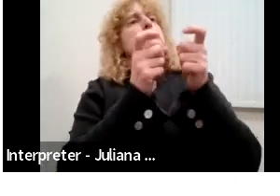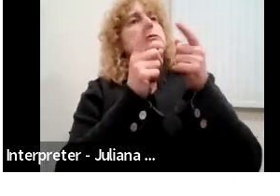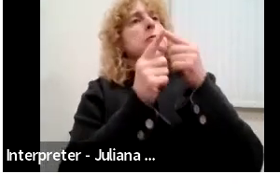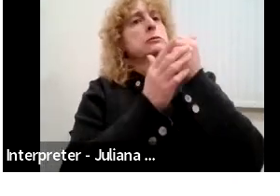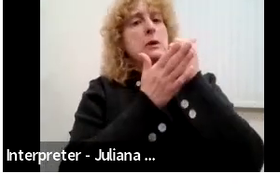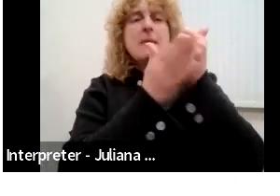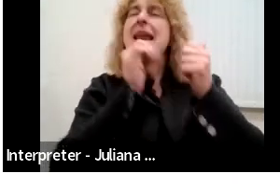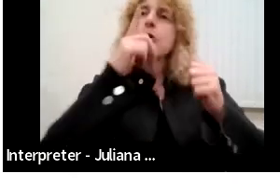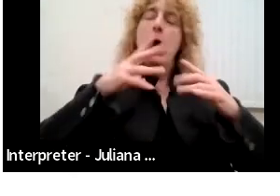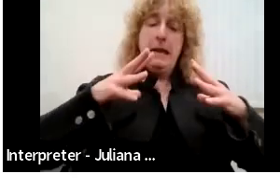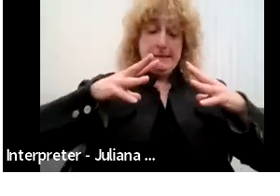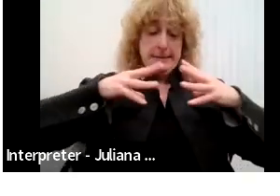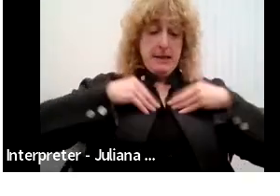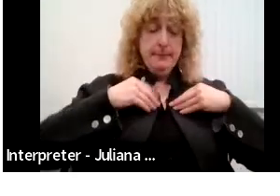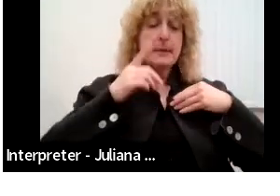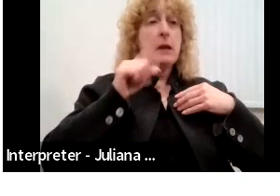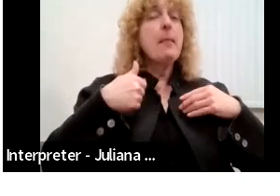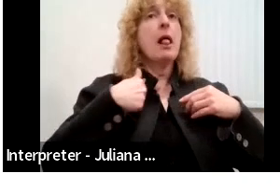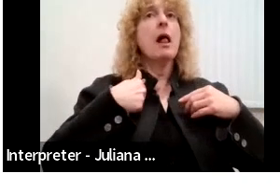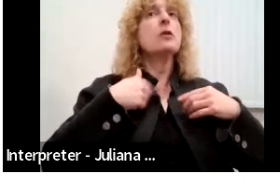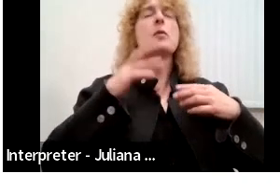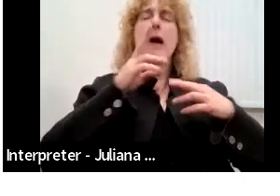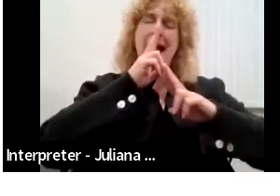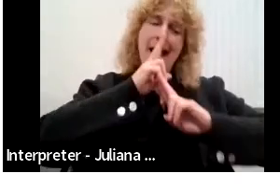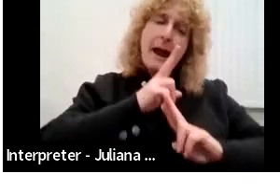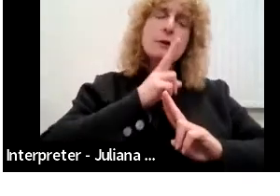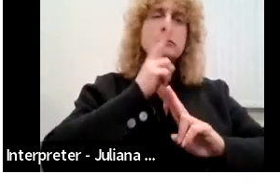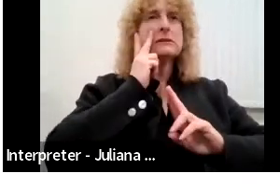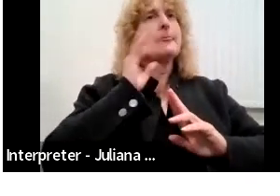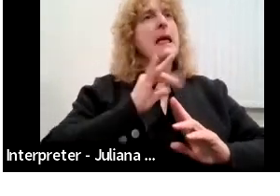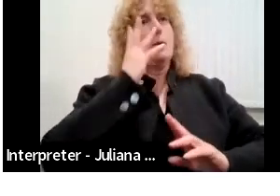accepting your disability, it's honoring it and seeing it as a beautiful part of who you are.